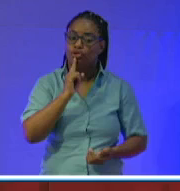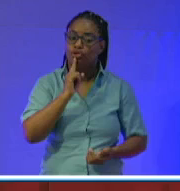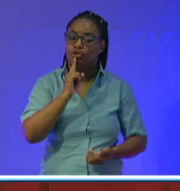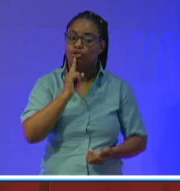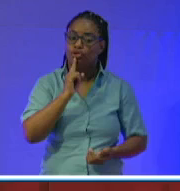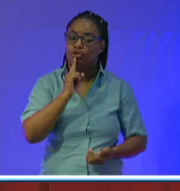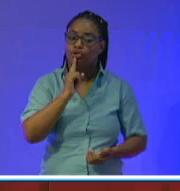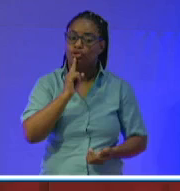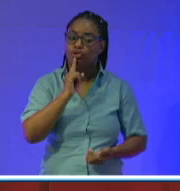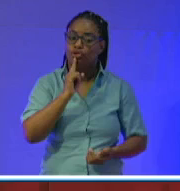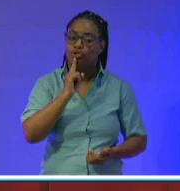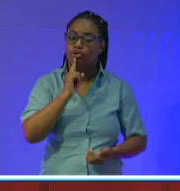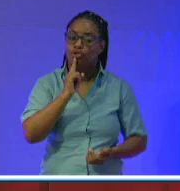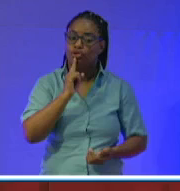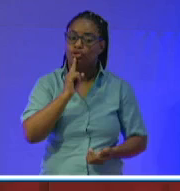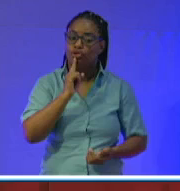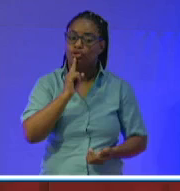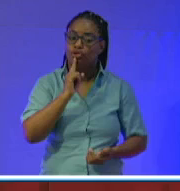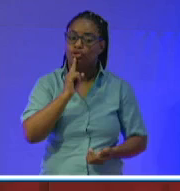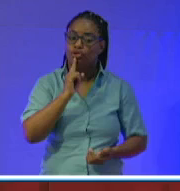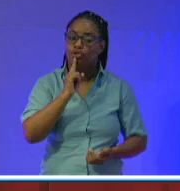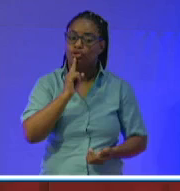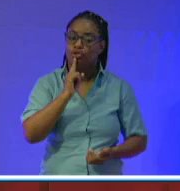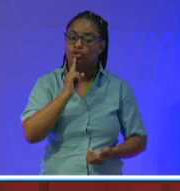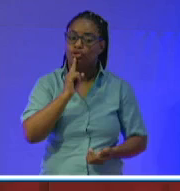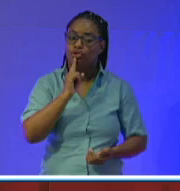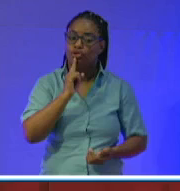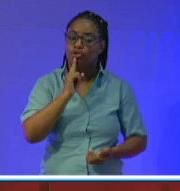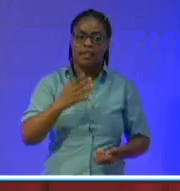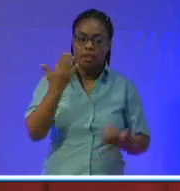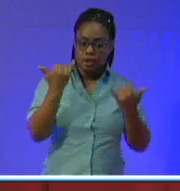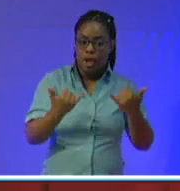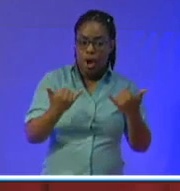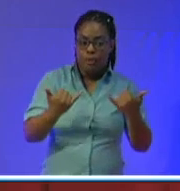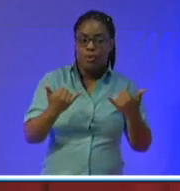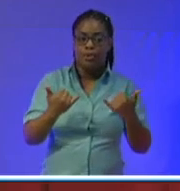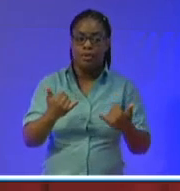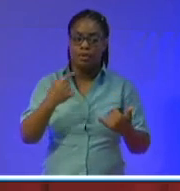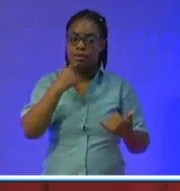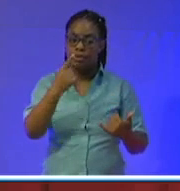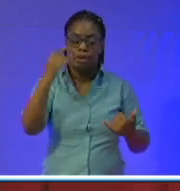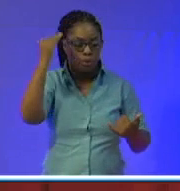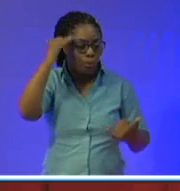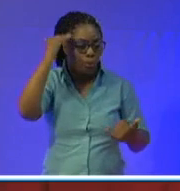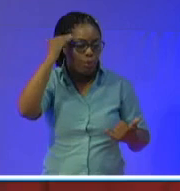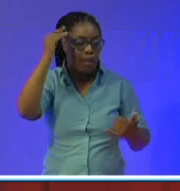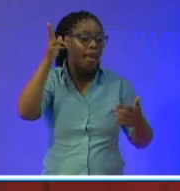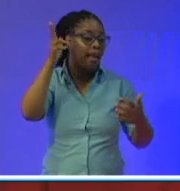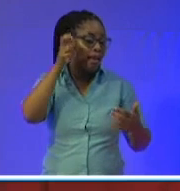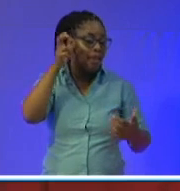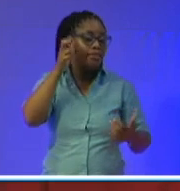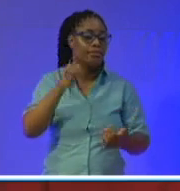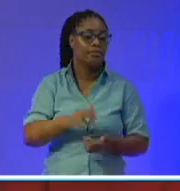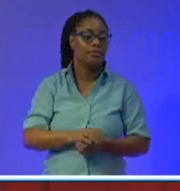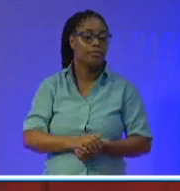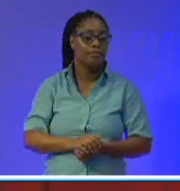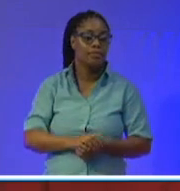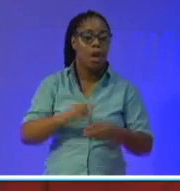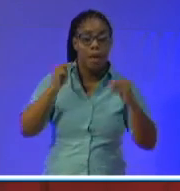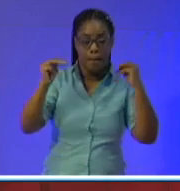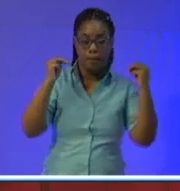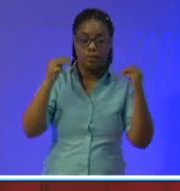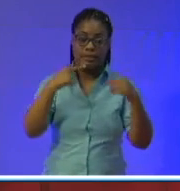to this third primary dose, there was mention of it on that you all were working towards having that for